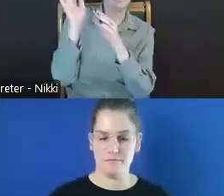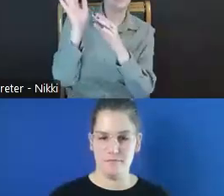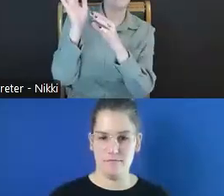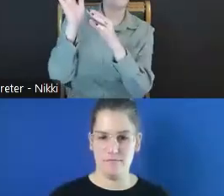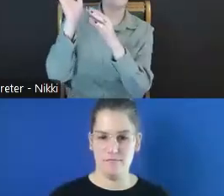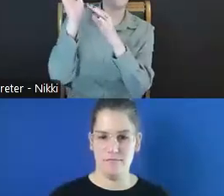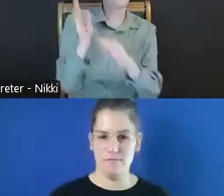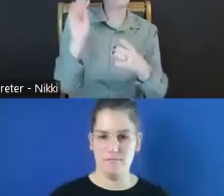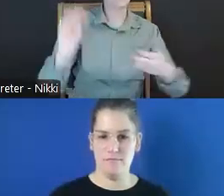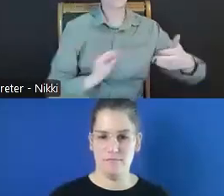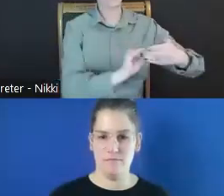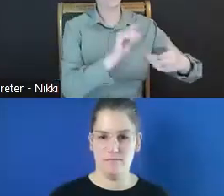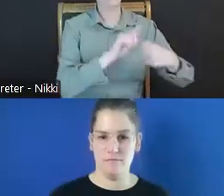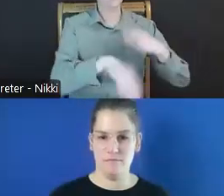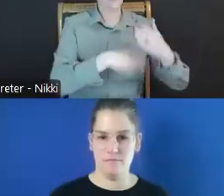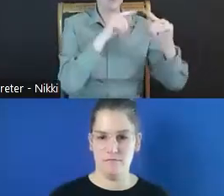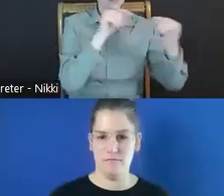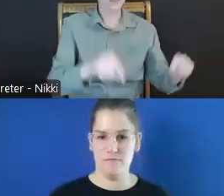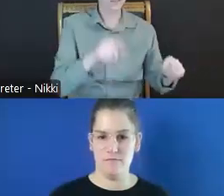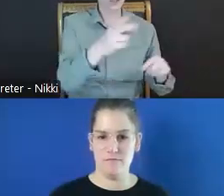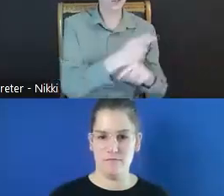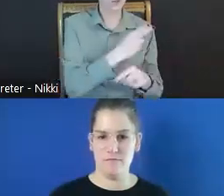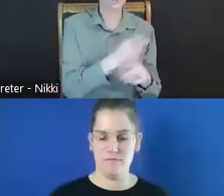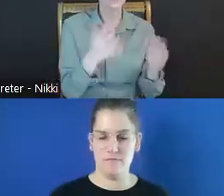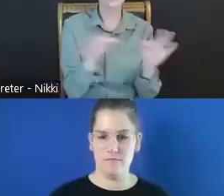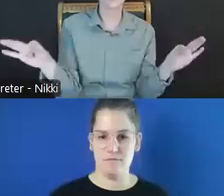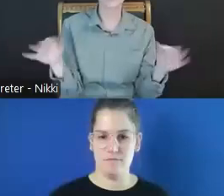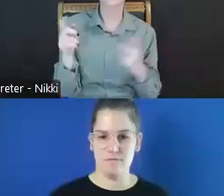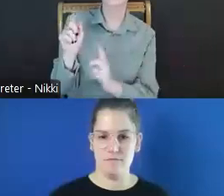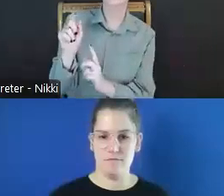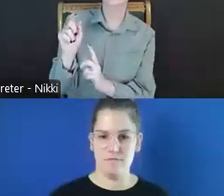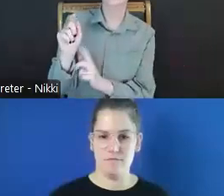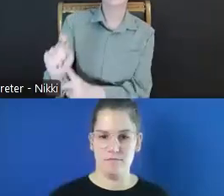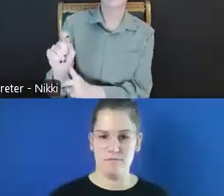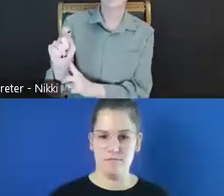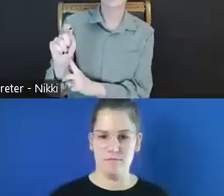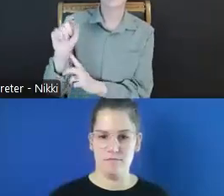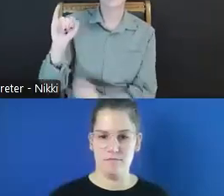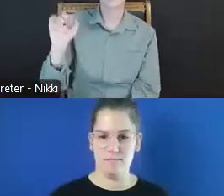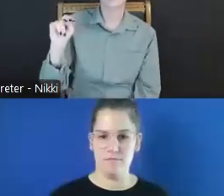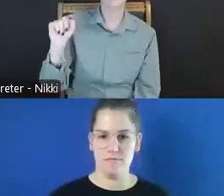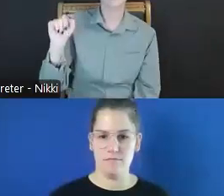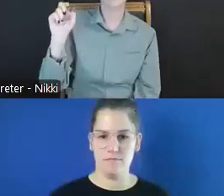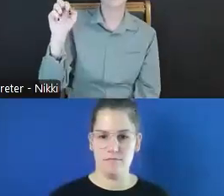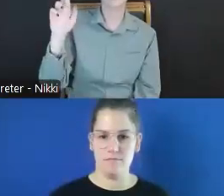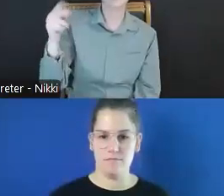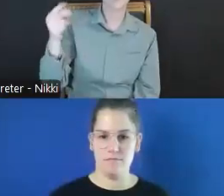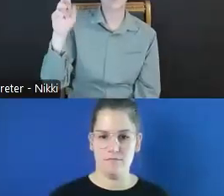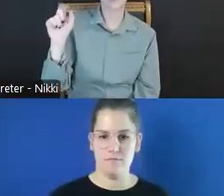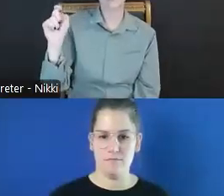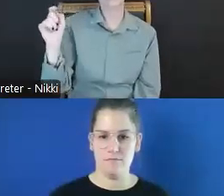you guys use on your notes. The phrase is .interpreter, and it will ask you, what's the interpreter?